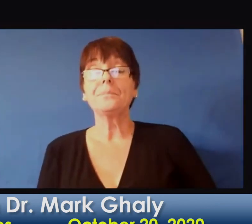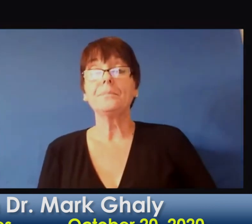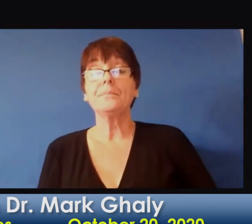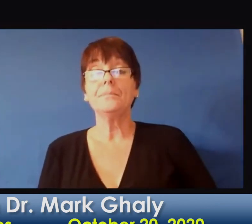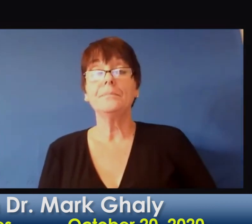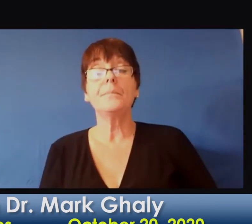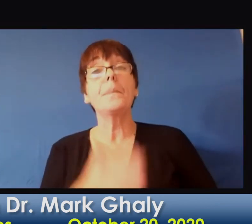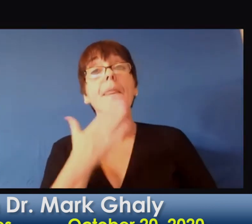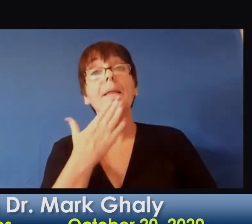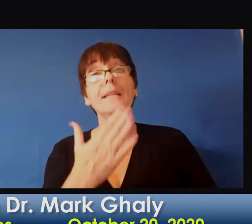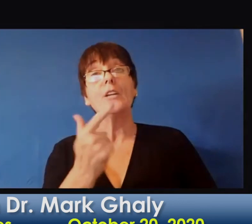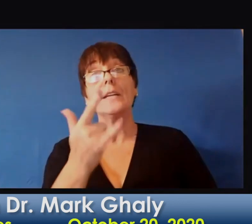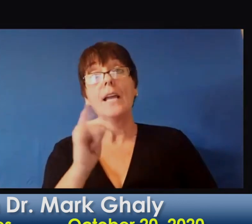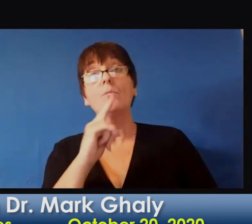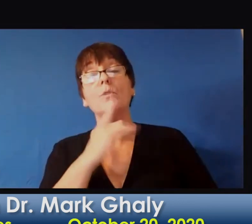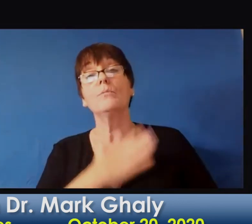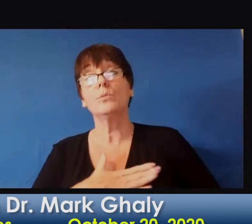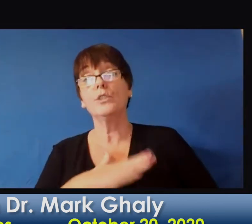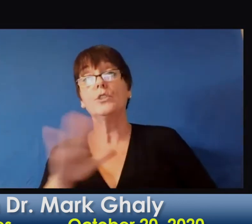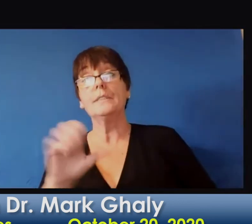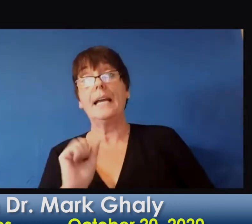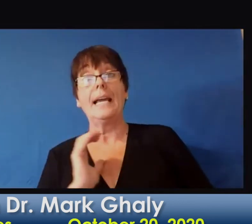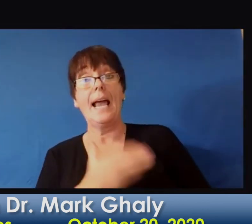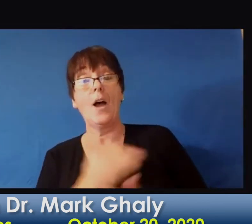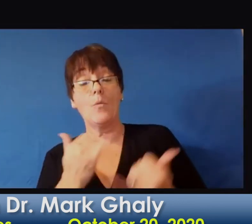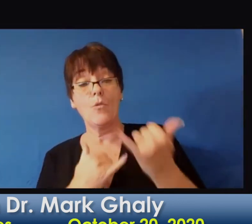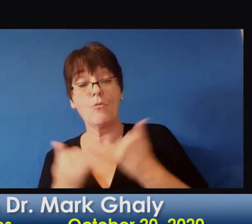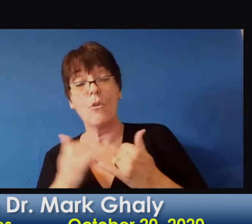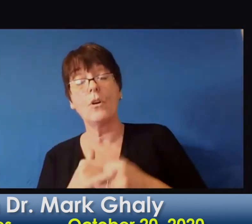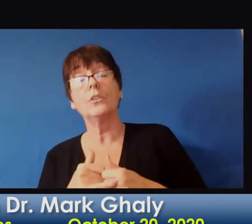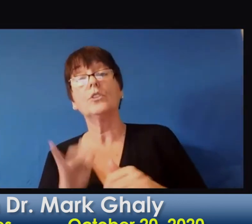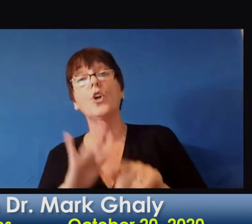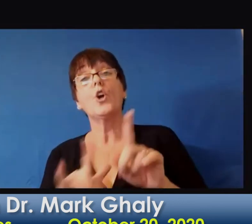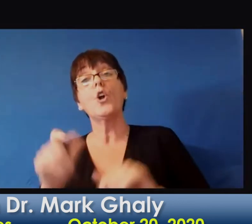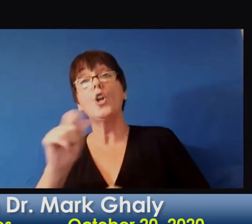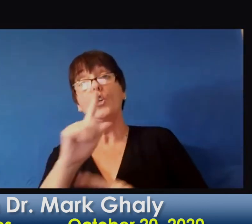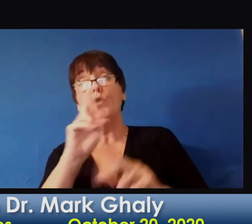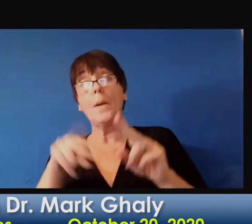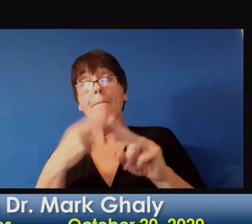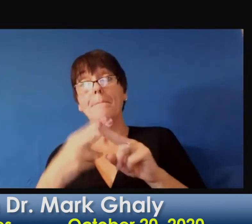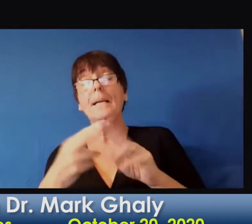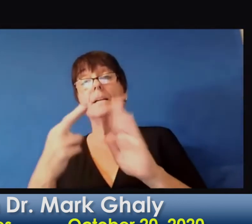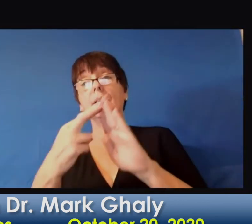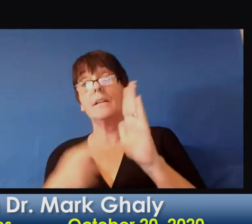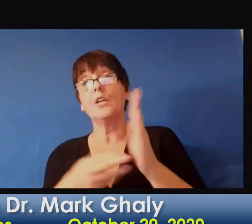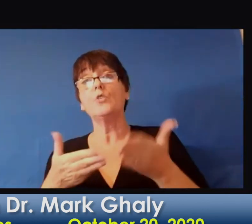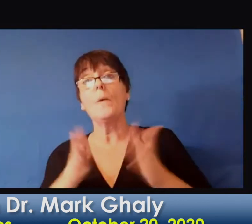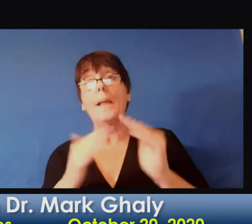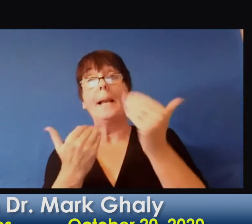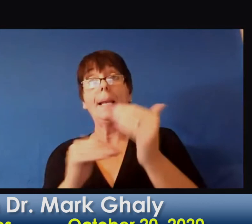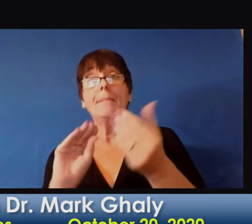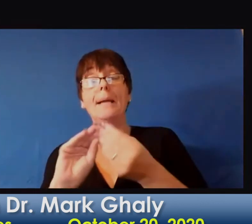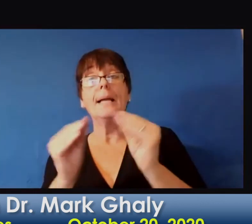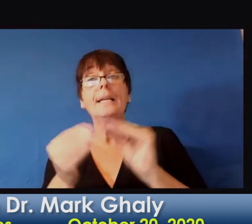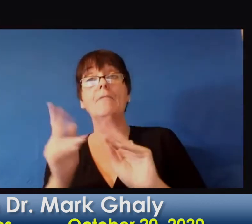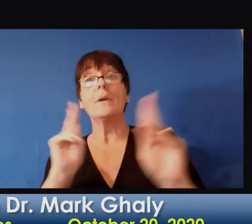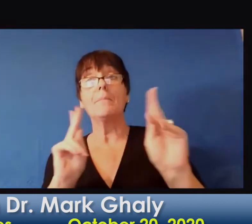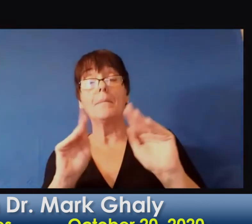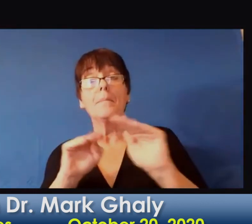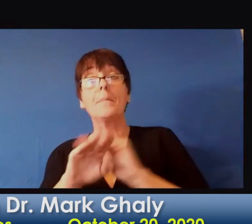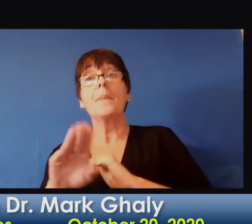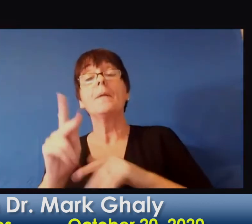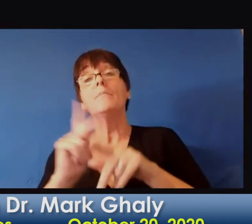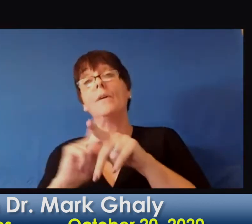you, Secretary Ghaly. I appreciate you taking our call. Earlier, you mentioned guidance for allowing limited numbers of spectators at